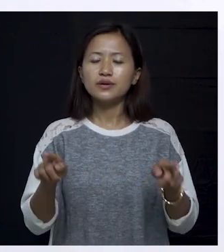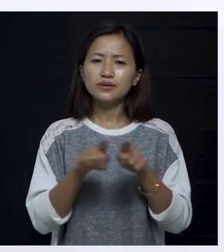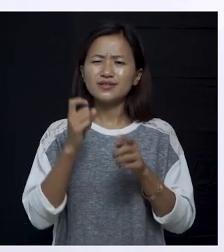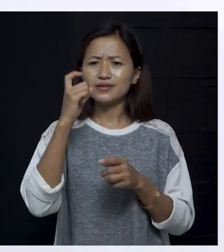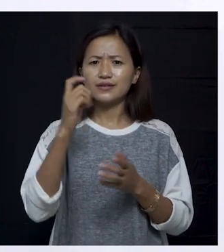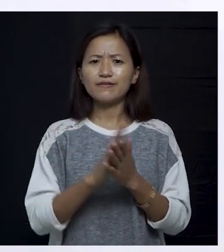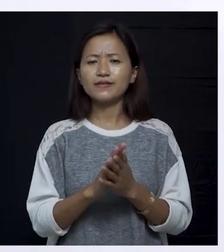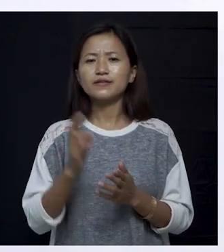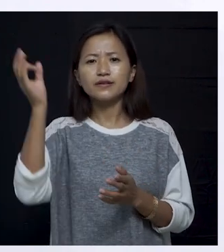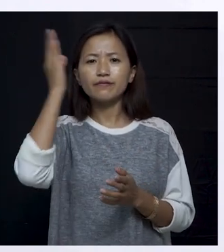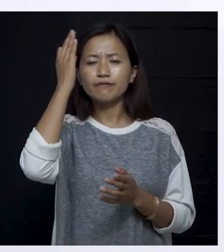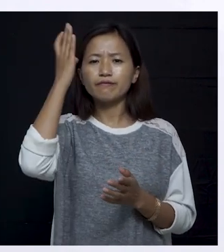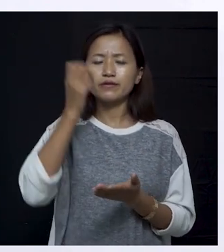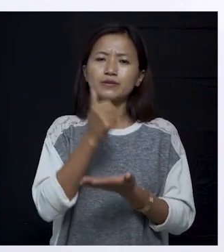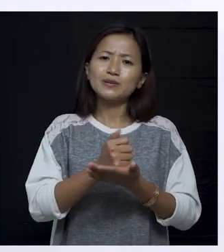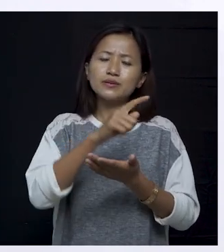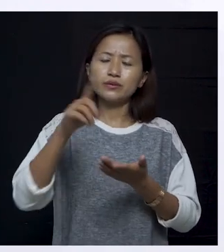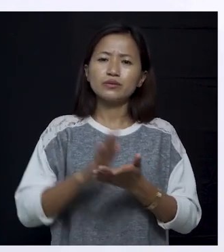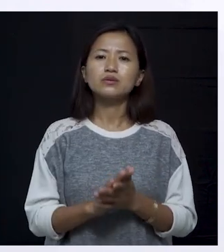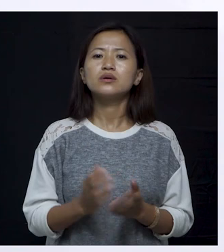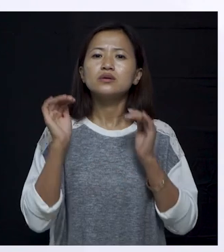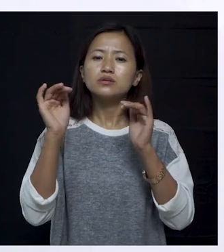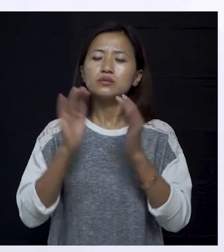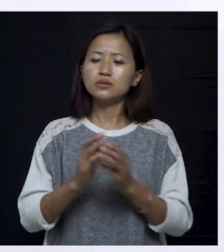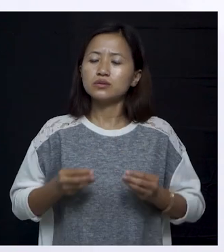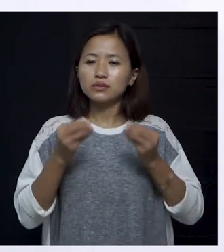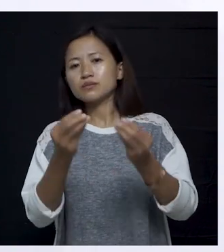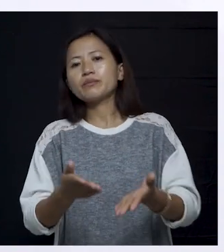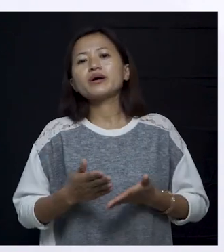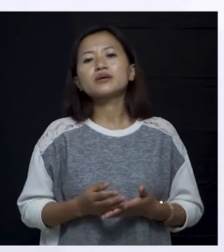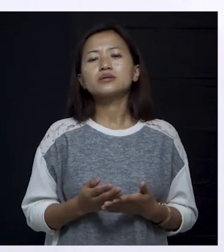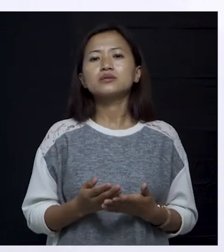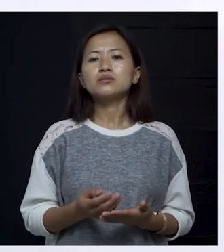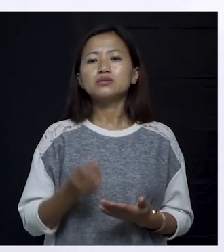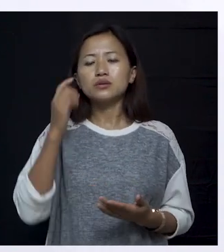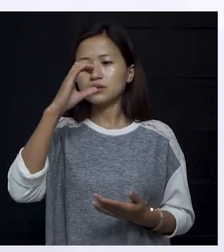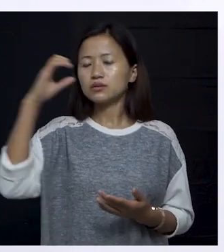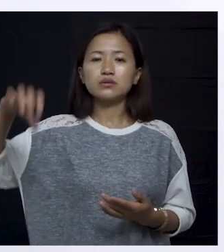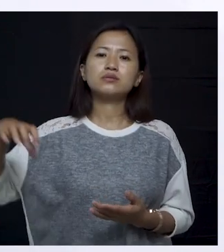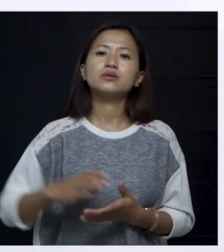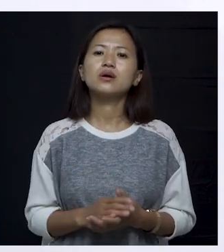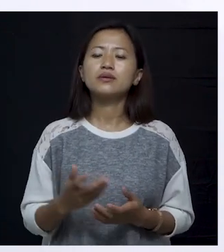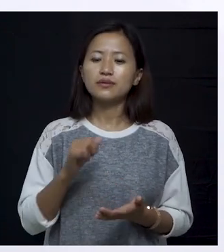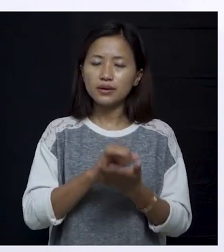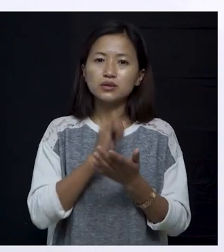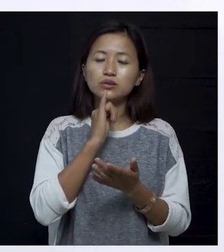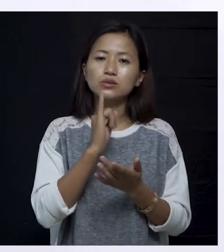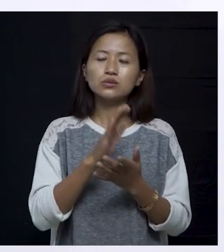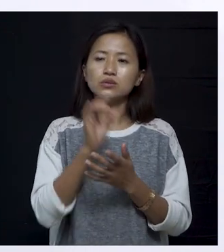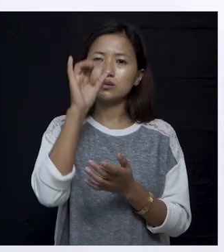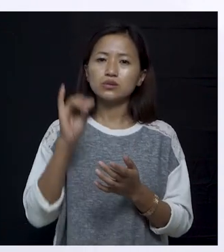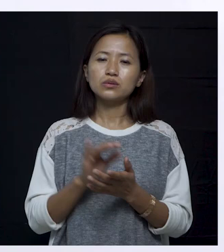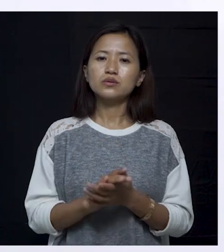seven fundamental rights, we are supposed to give something back to the country. And that is to do, we call